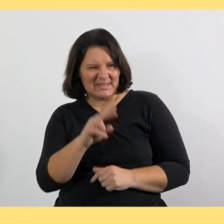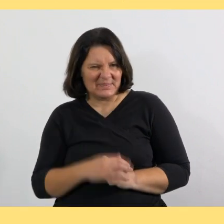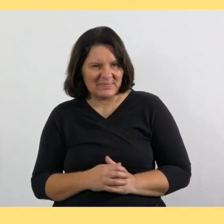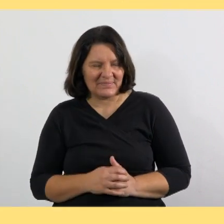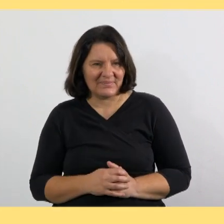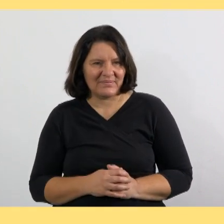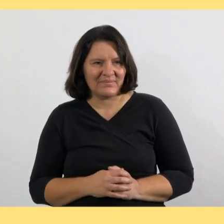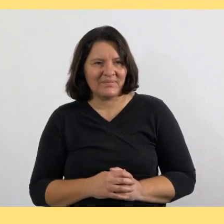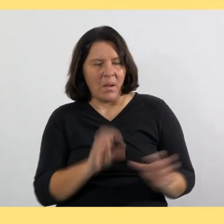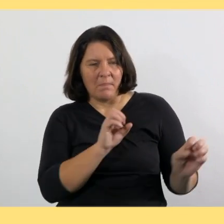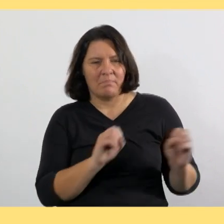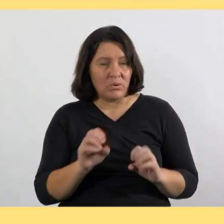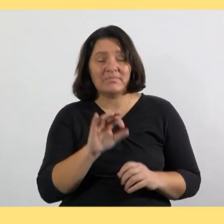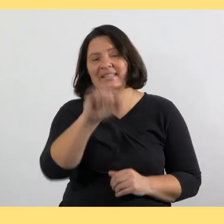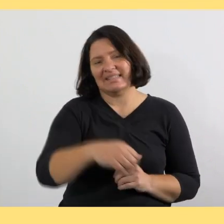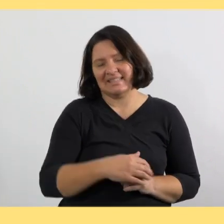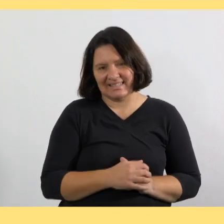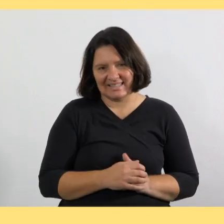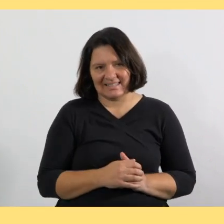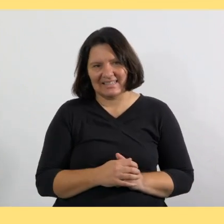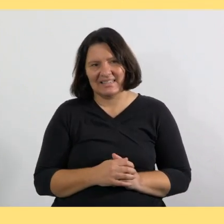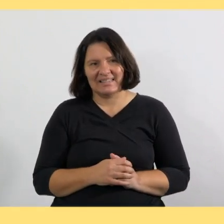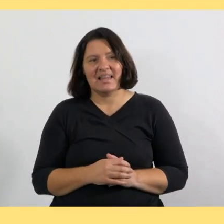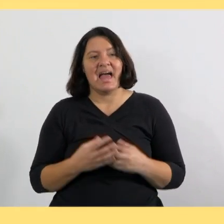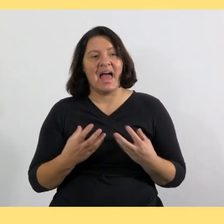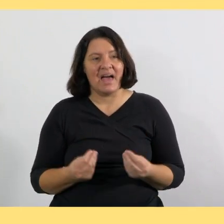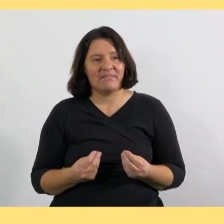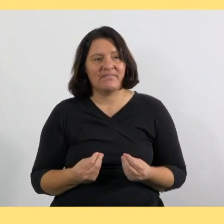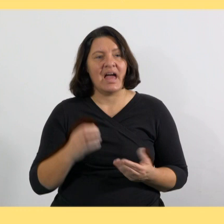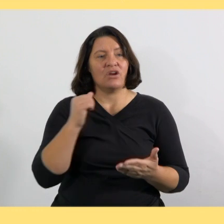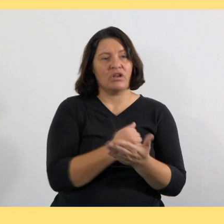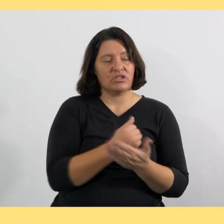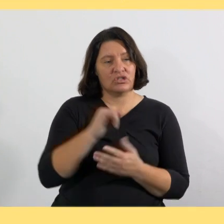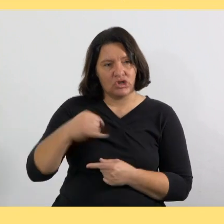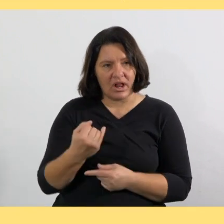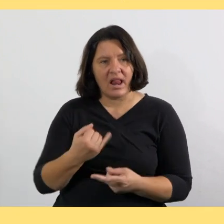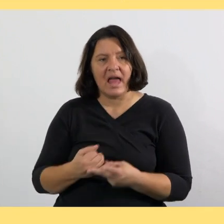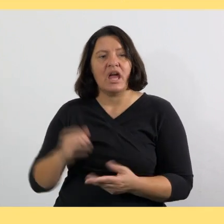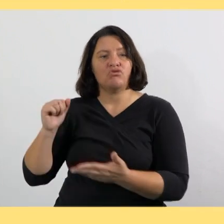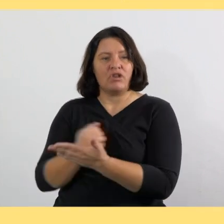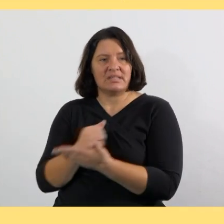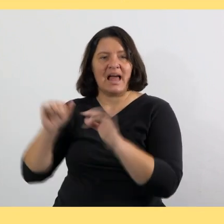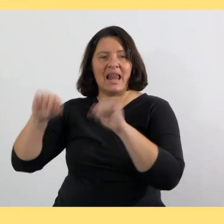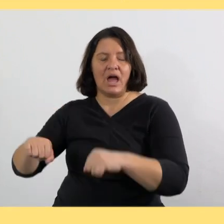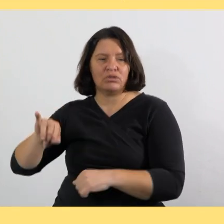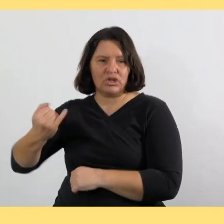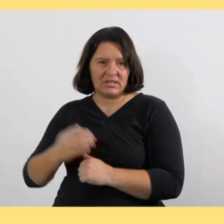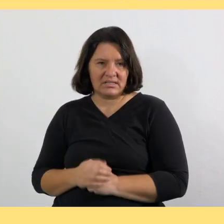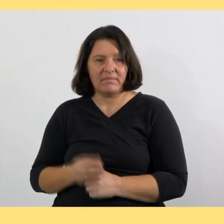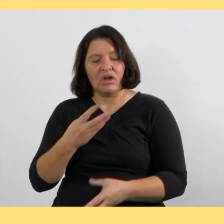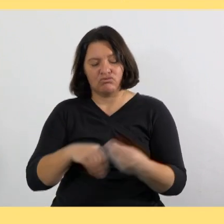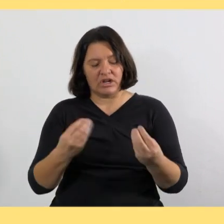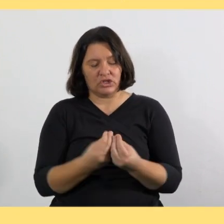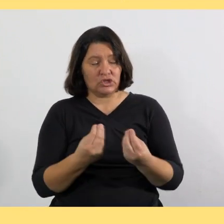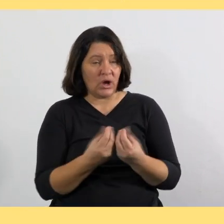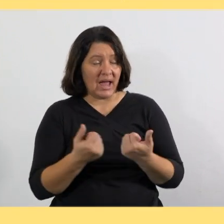Yes, we have the creditors journal as well as the creditors allowances journal. Here is my trading stock account. Do not forget, on the debit